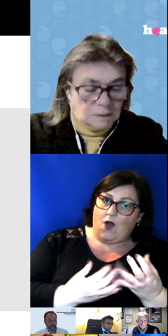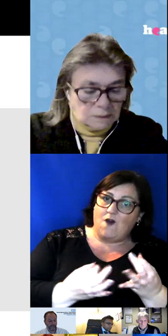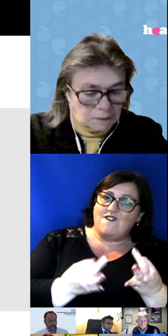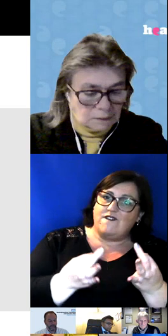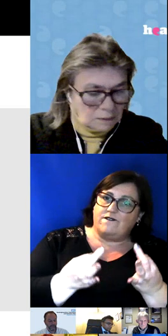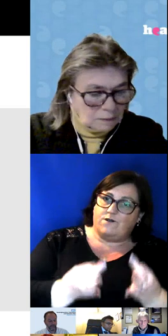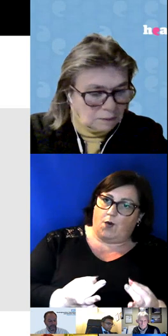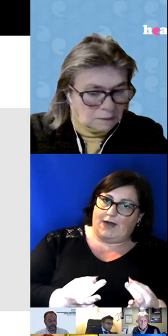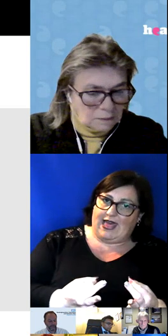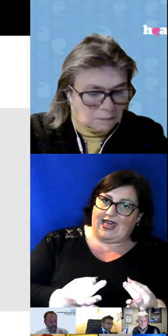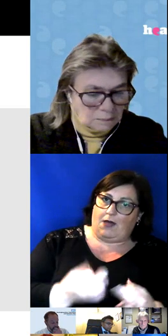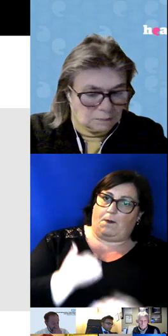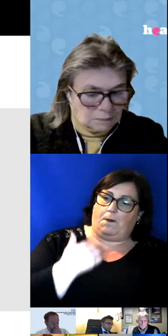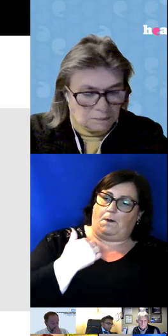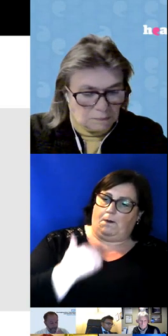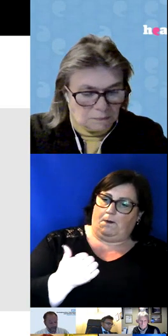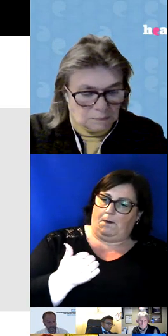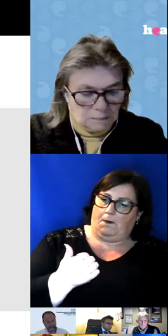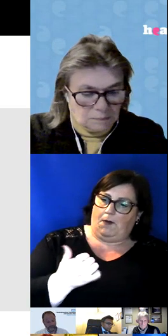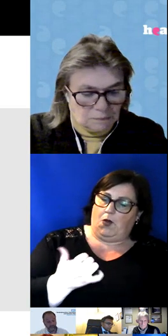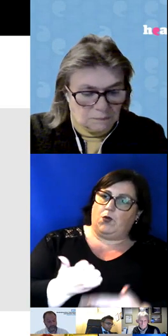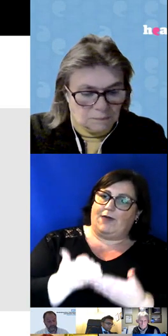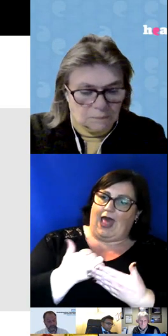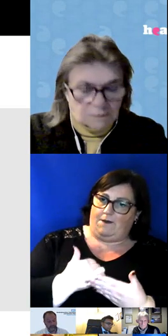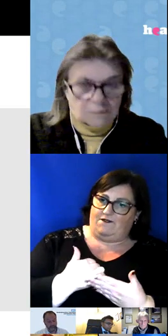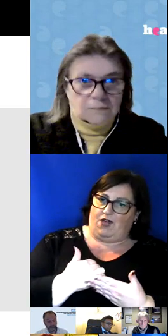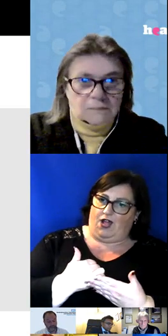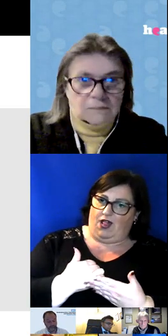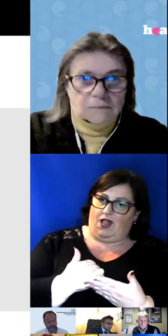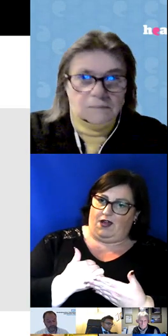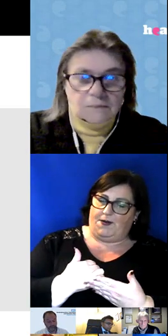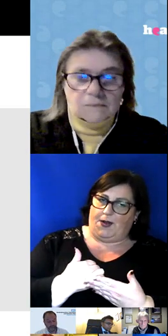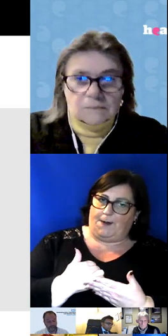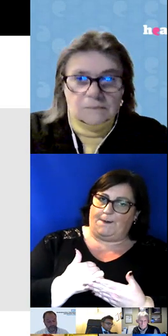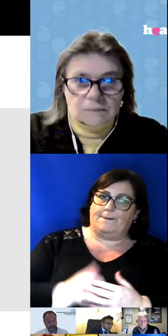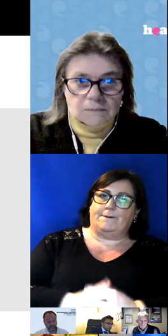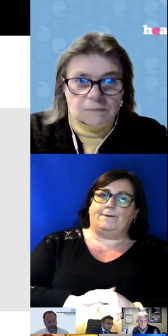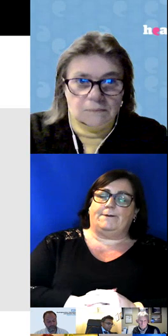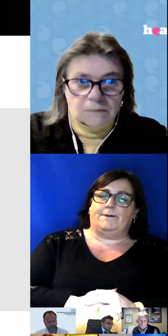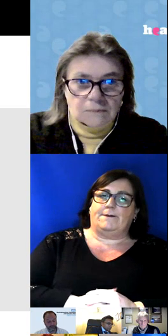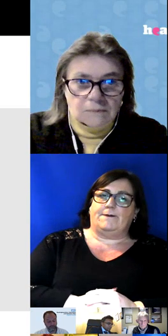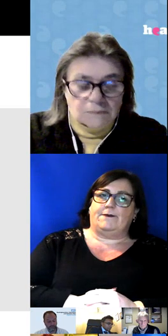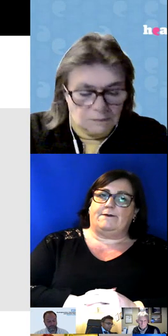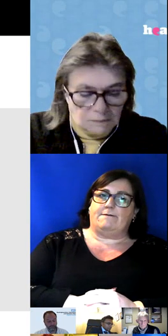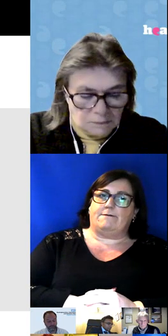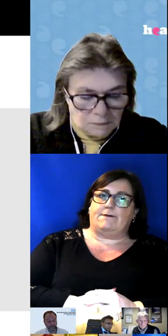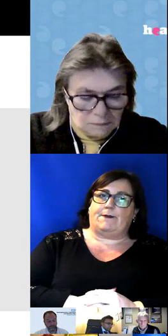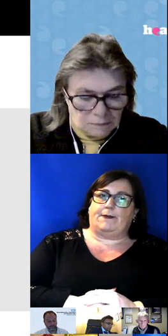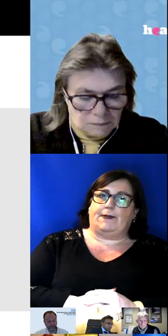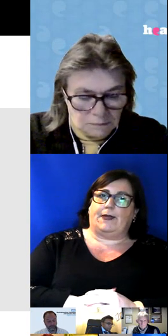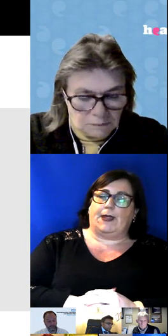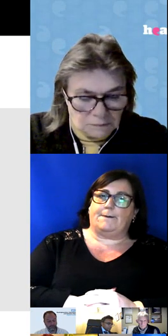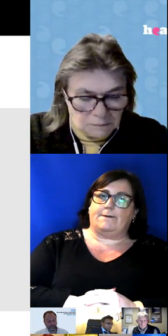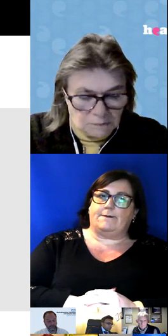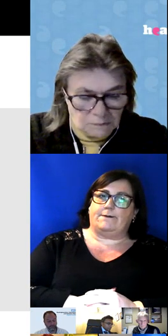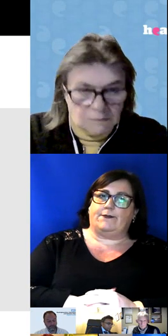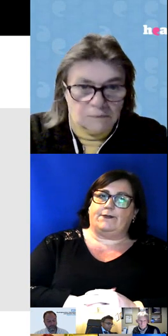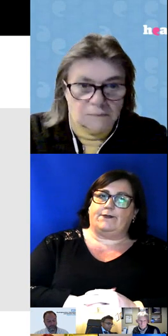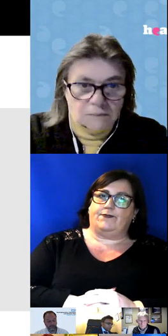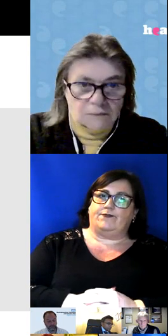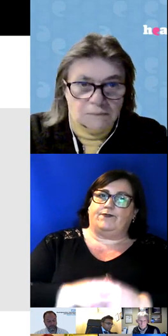channel, then that would be really helpful as we try to take different bits of feedback into account. We will